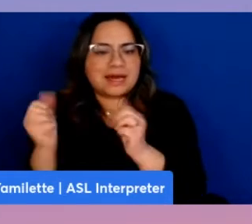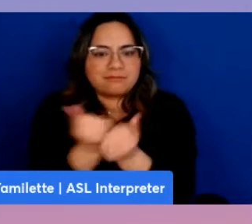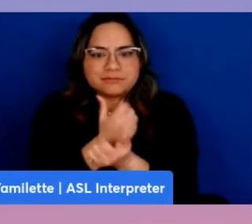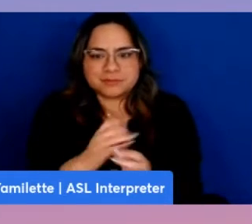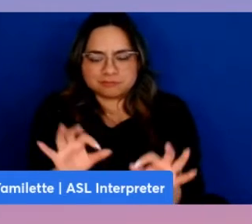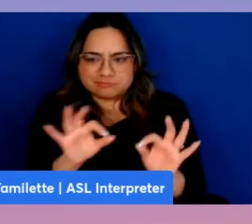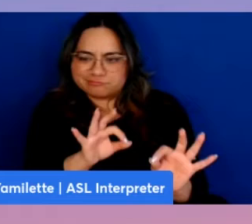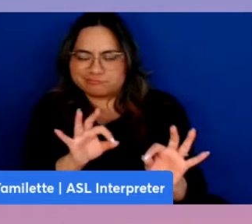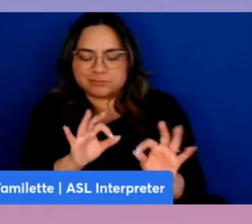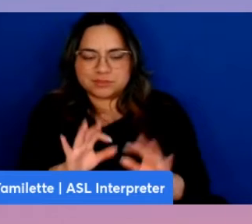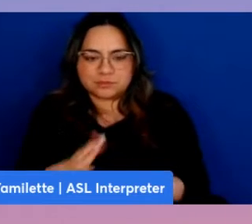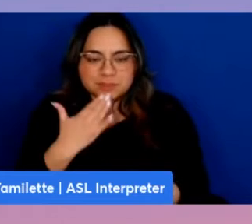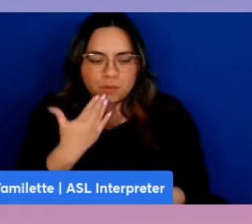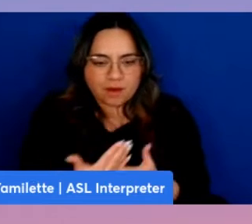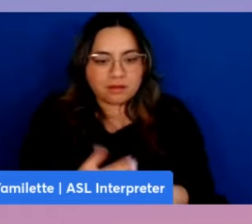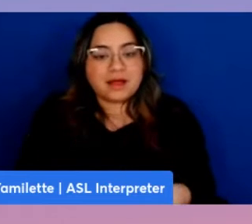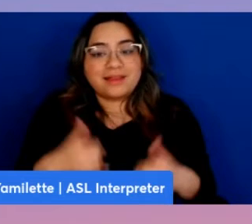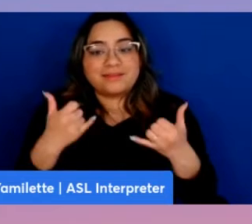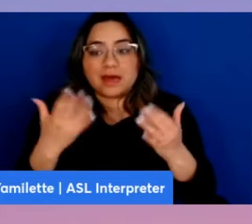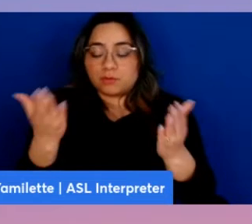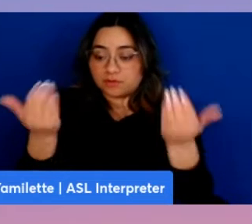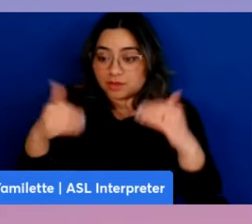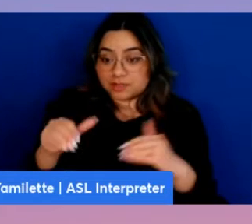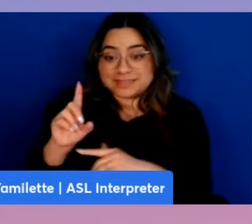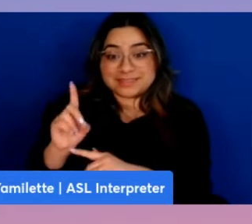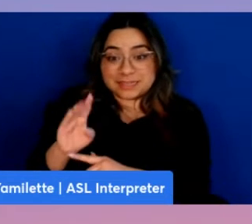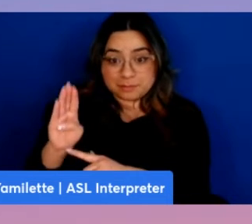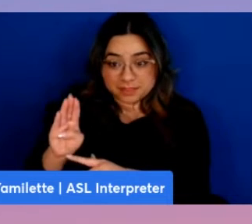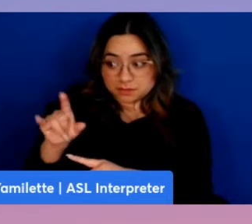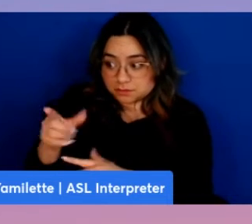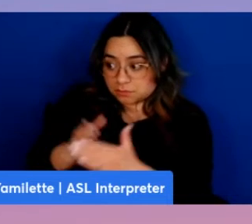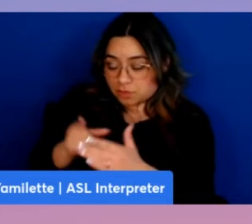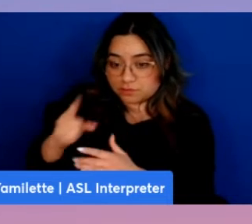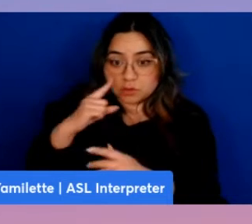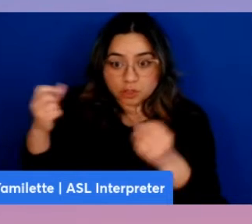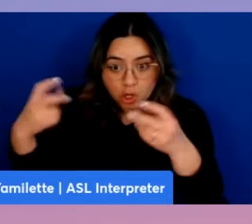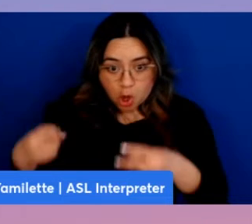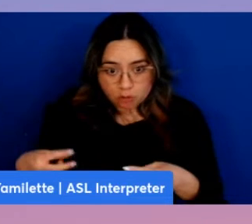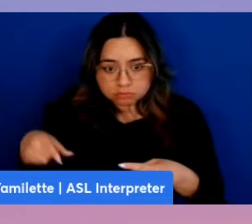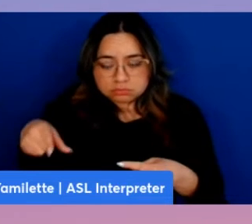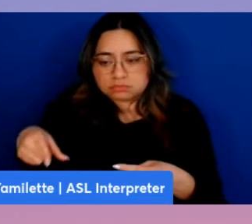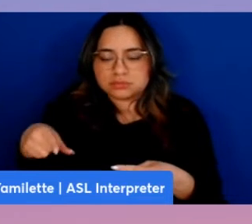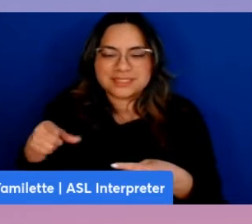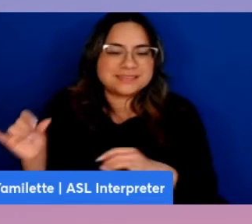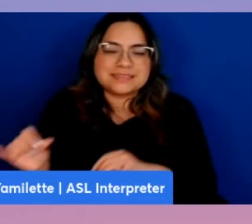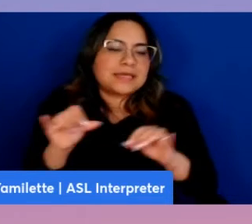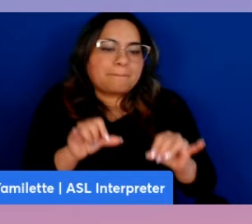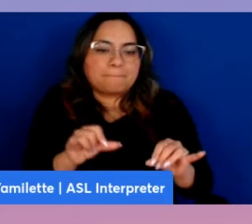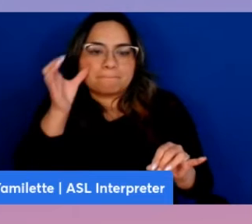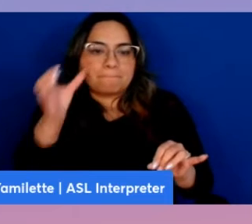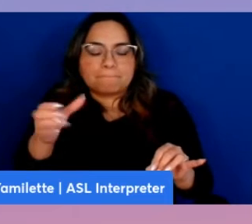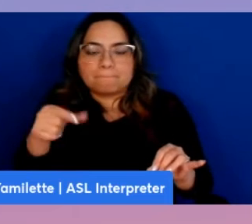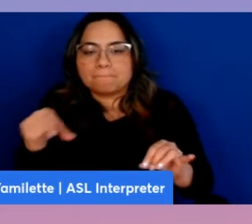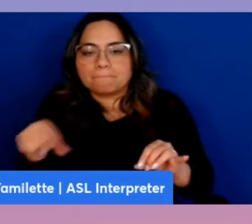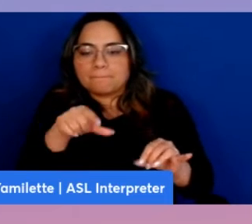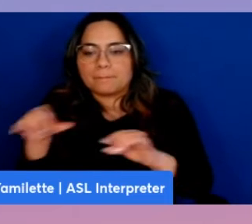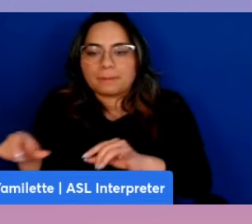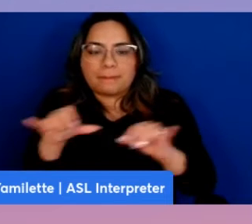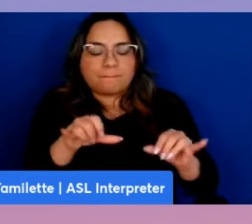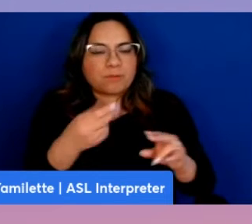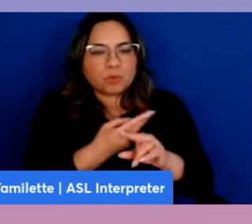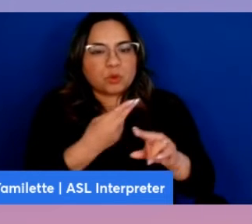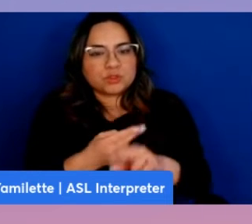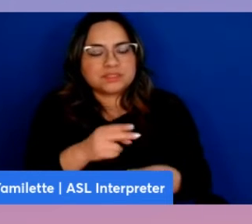Moving on to the Databricks part of the code, it's pretty much the same. I'm also using Terraform Cloud. I'm